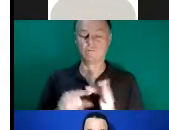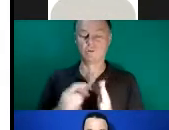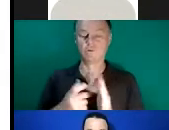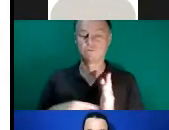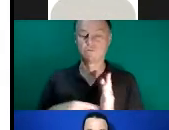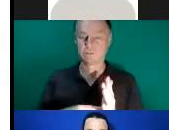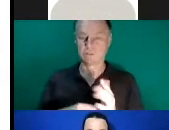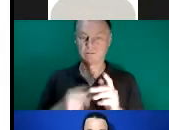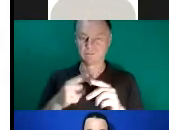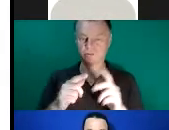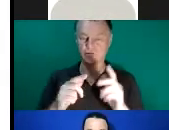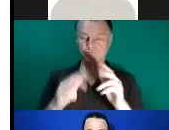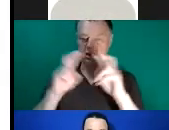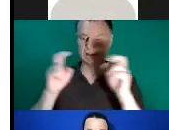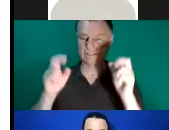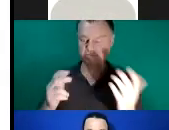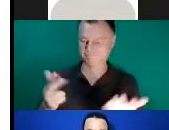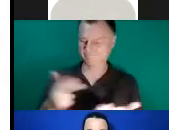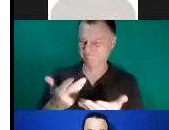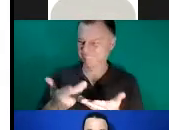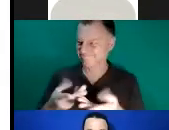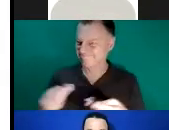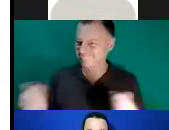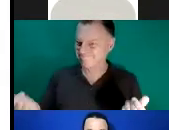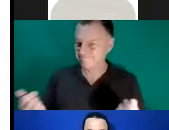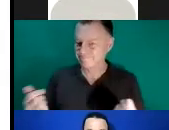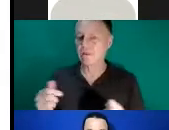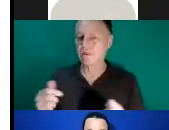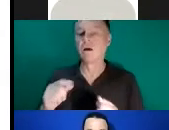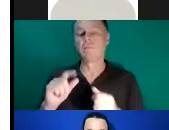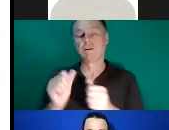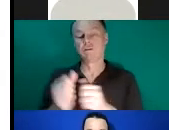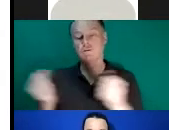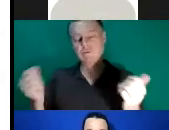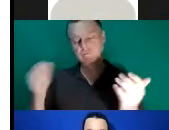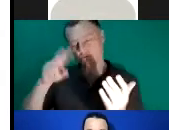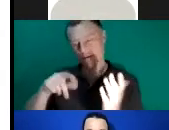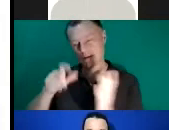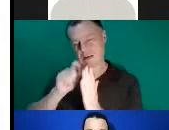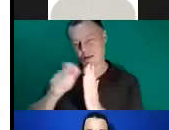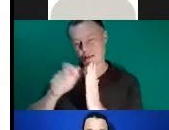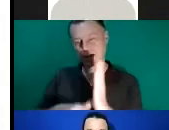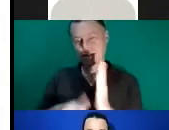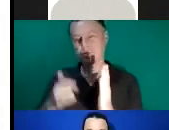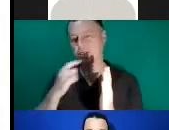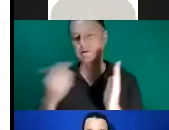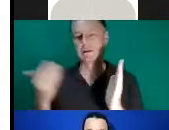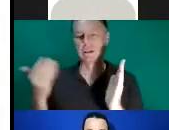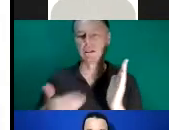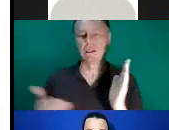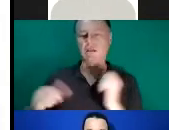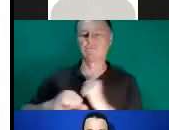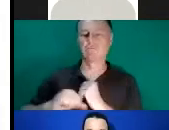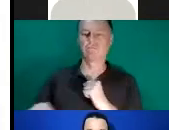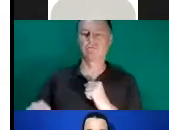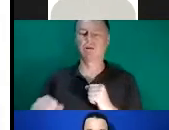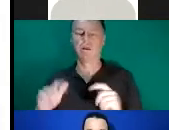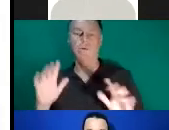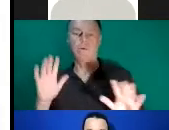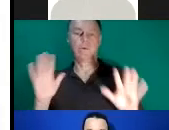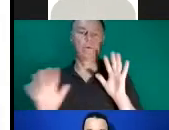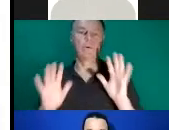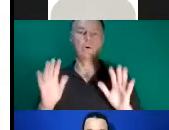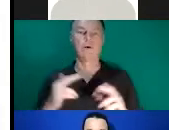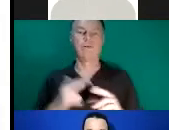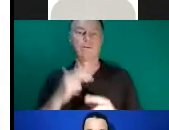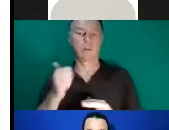survived. Descriptions that can be found in newspapers may have been exaggerated and sensationalized for the sake